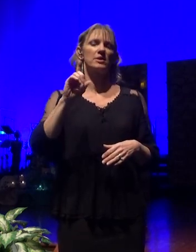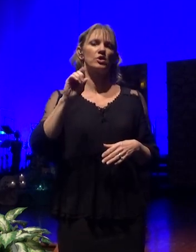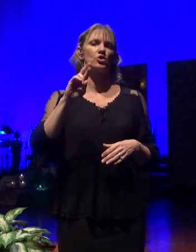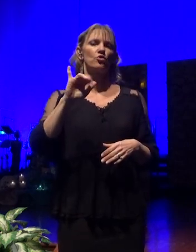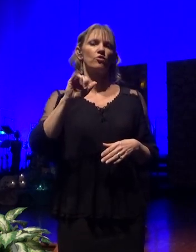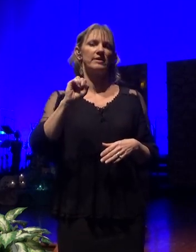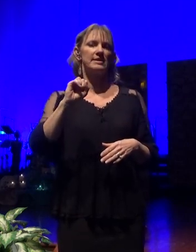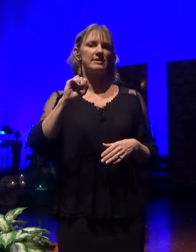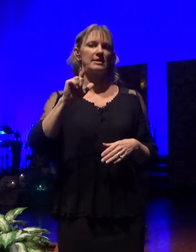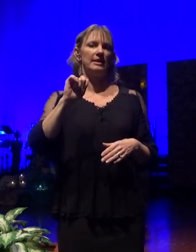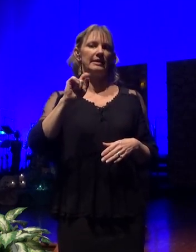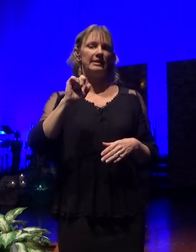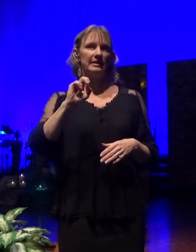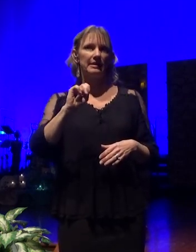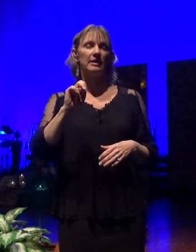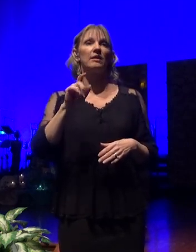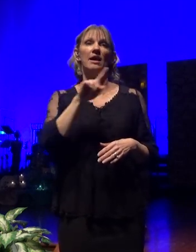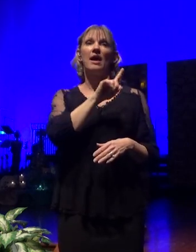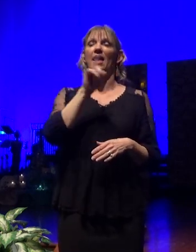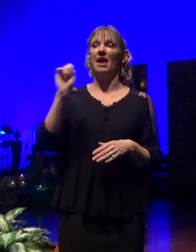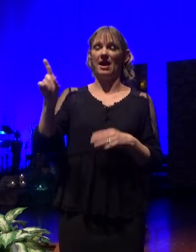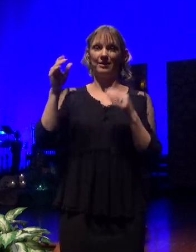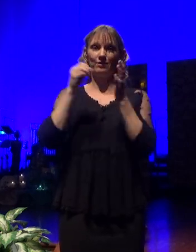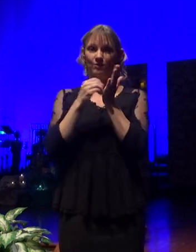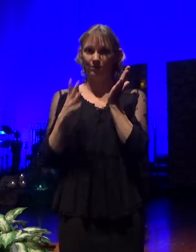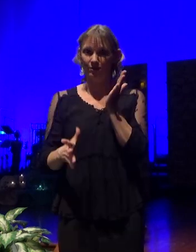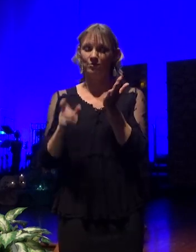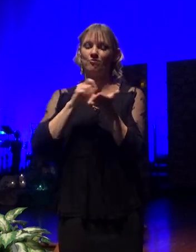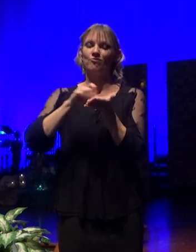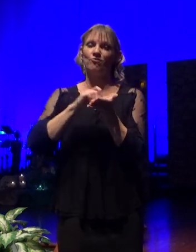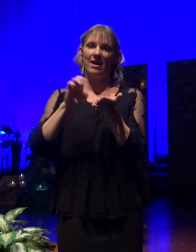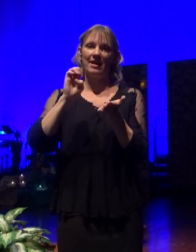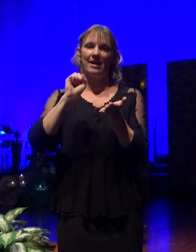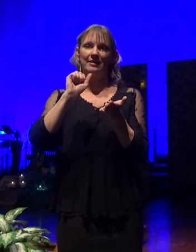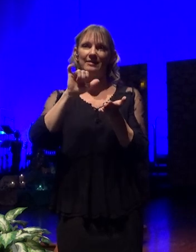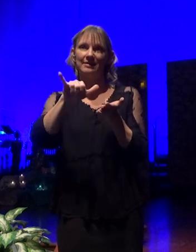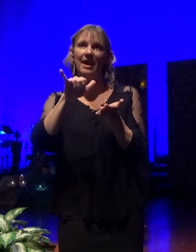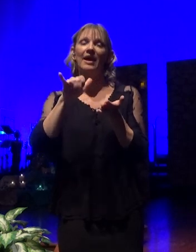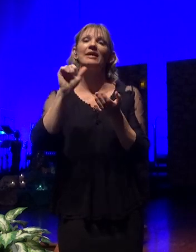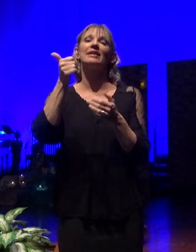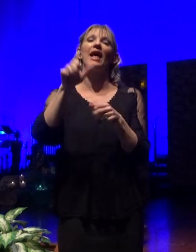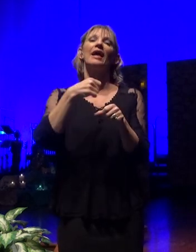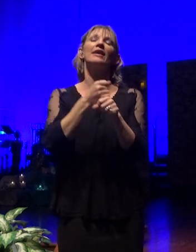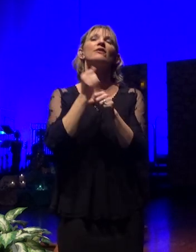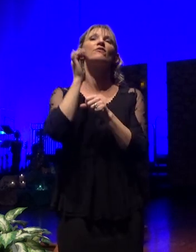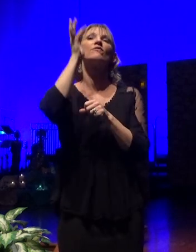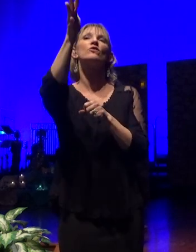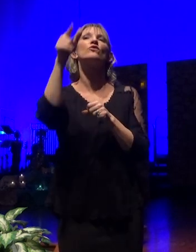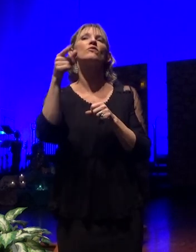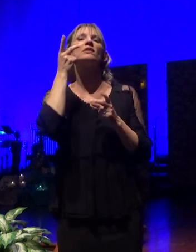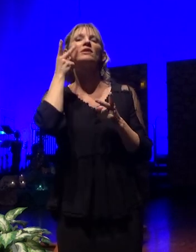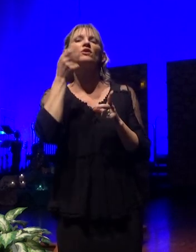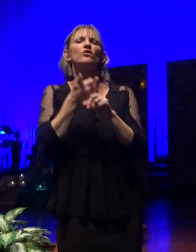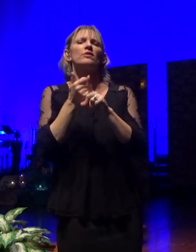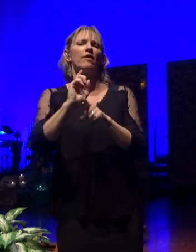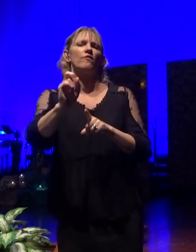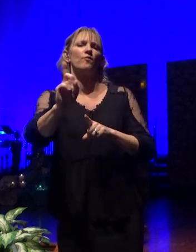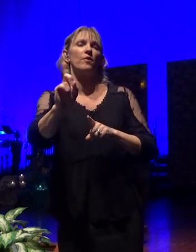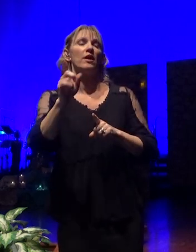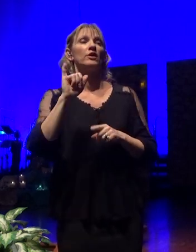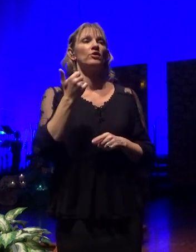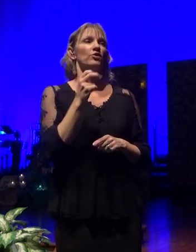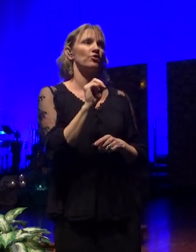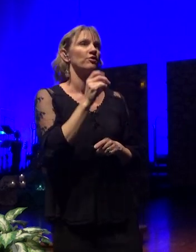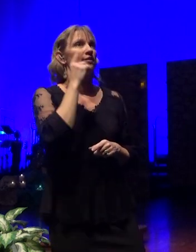And Doris asked the kids to write an essay about 10 years from now, where do you see yourself? And Jean